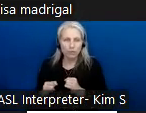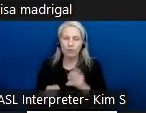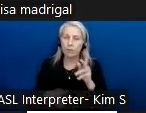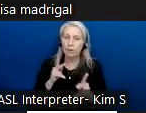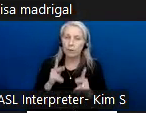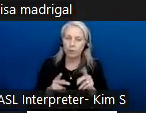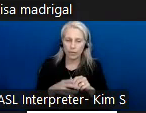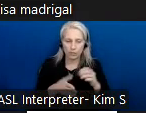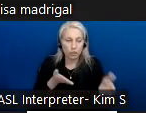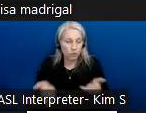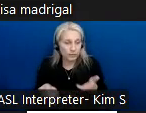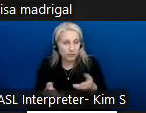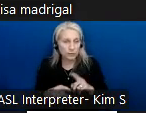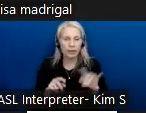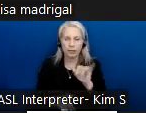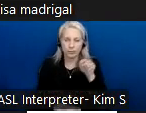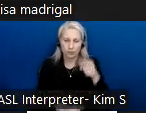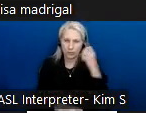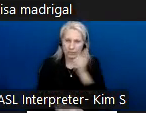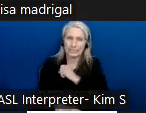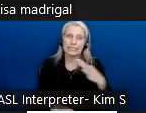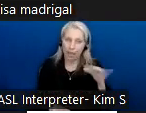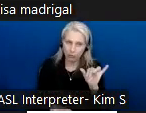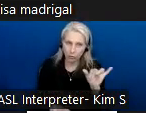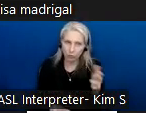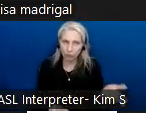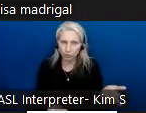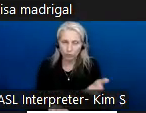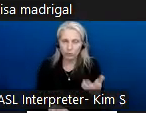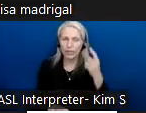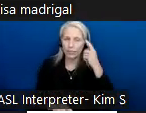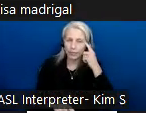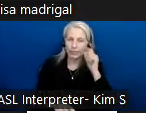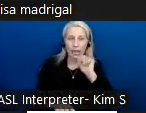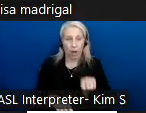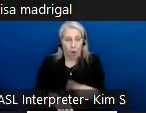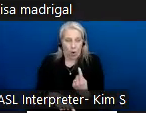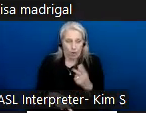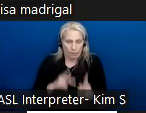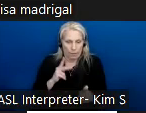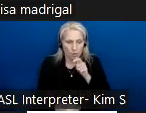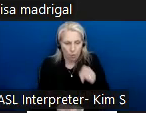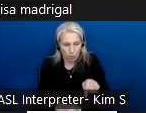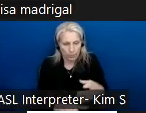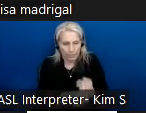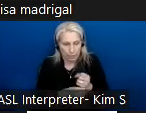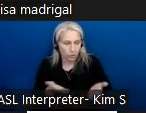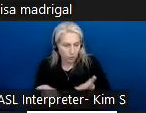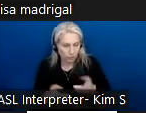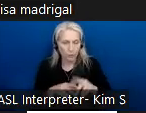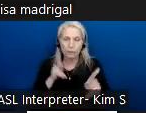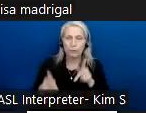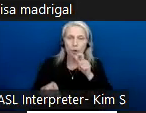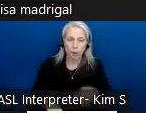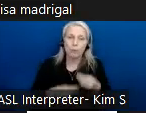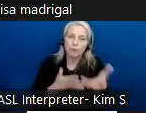in services, but also for staff. It's very important to think about this not just for people in services, but also for people